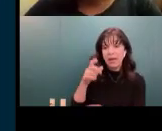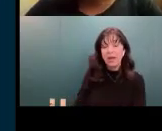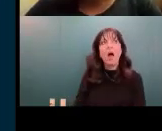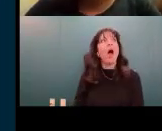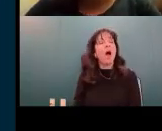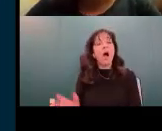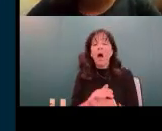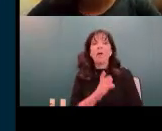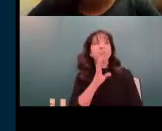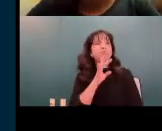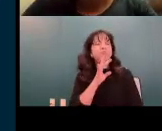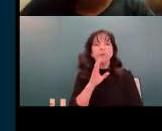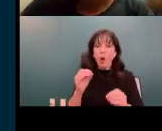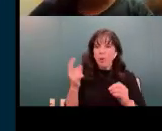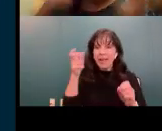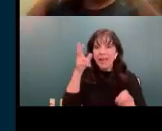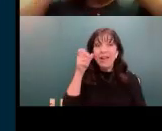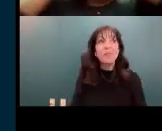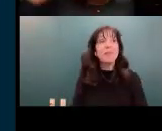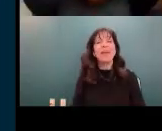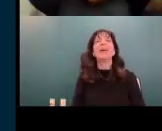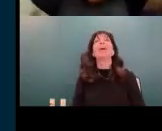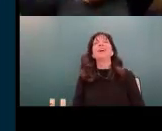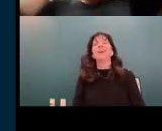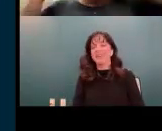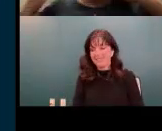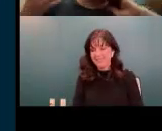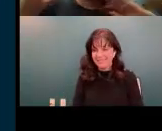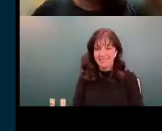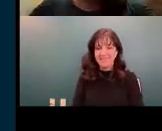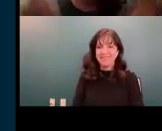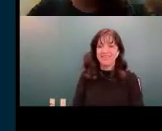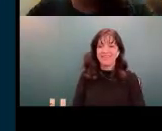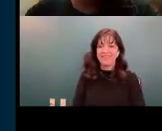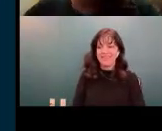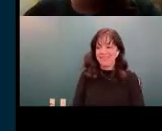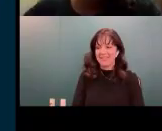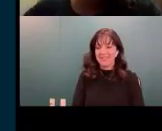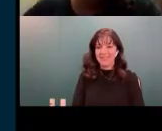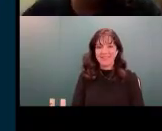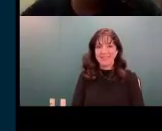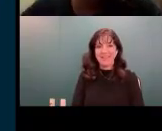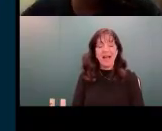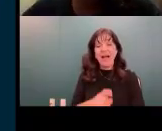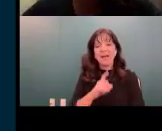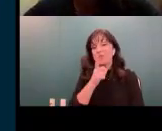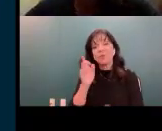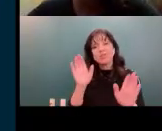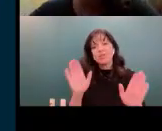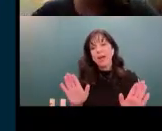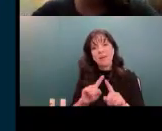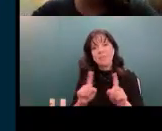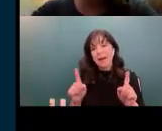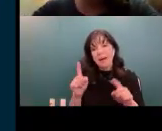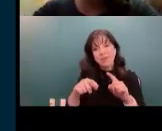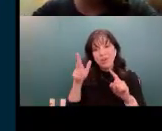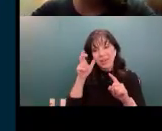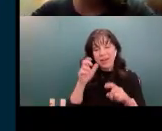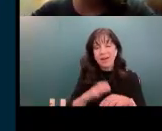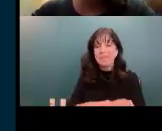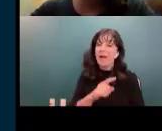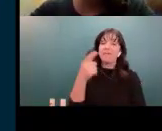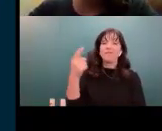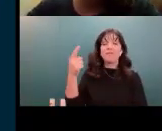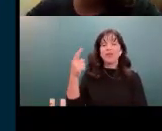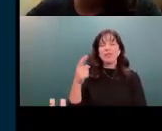Completely, and nobody can hear me on anything. Come on. I'm sure it was great, but This is my first